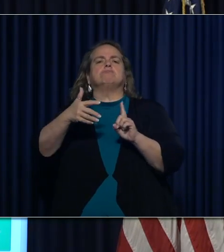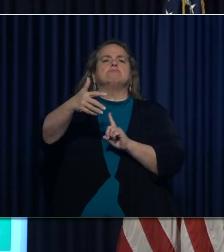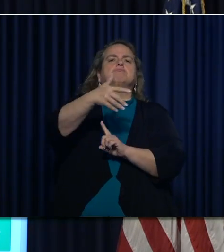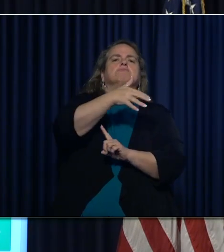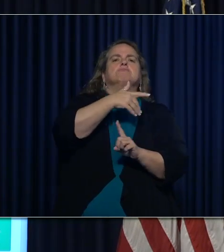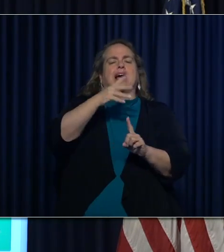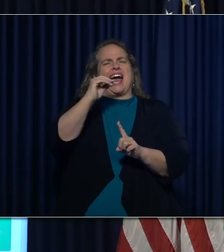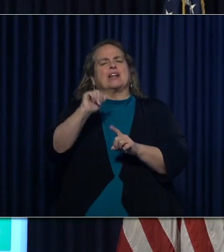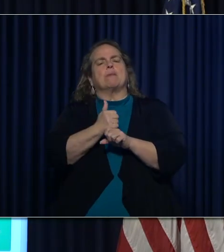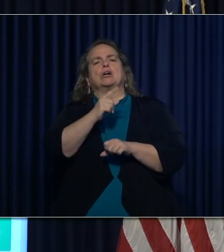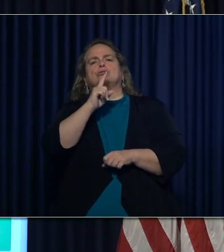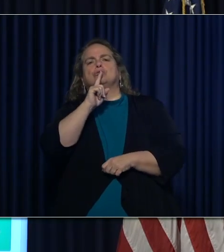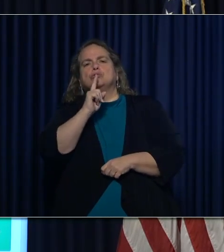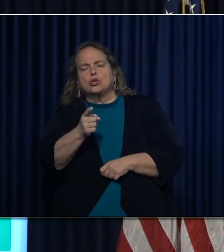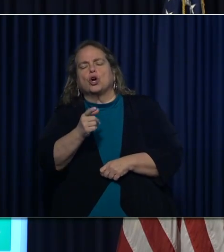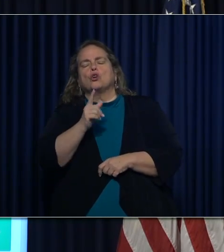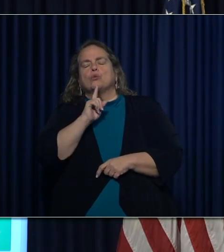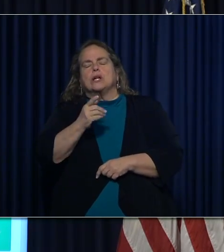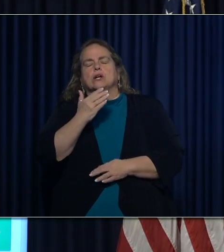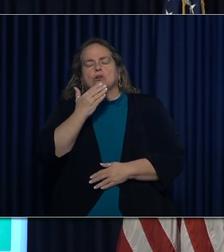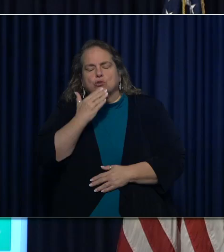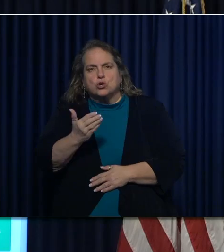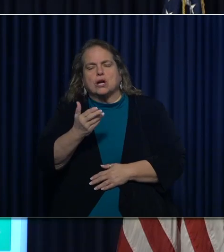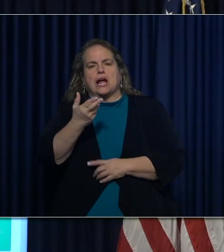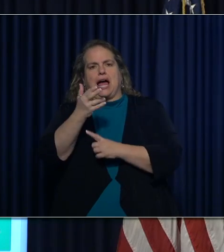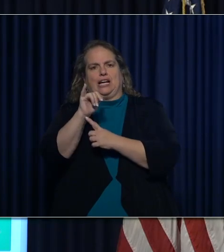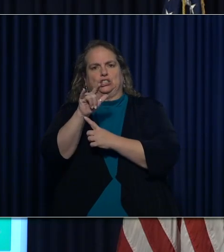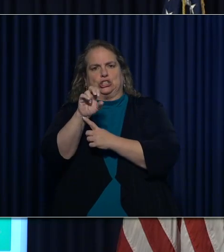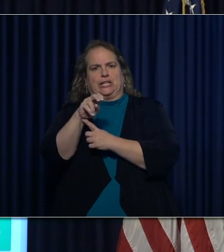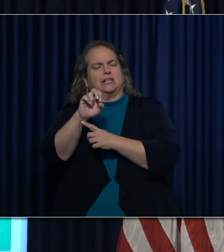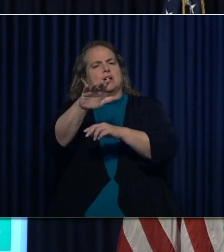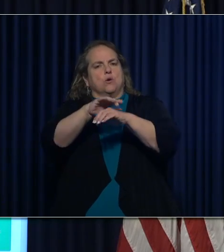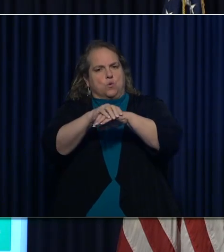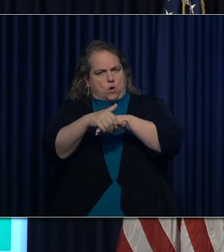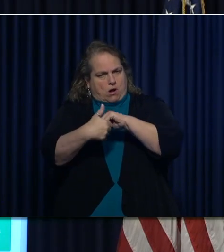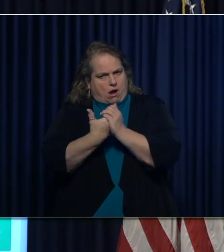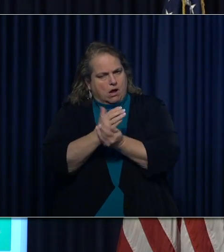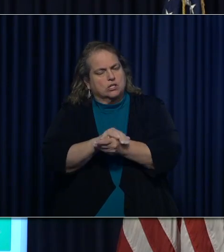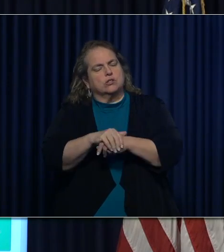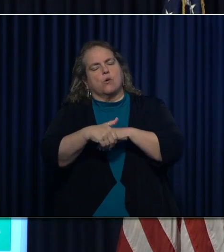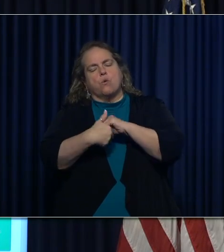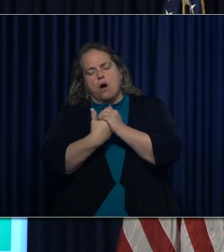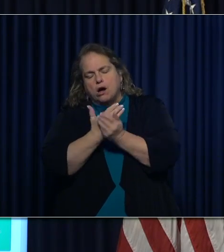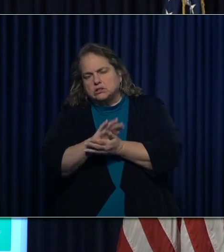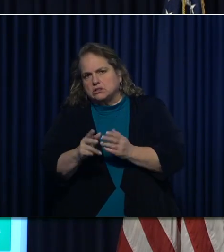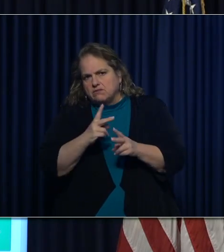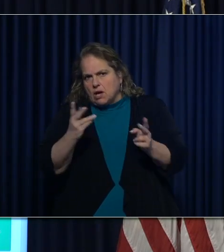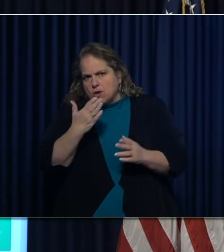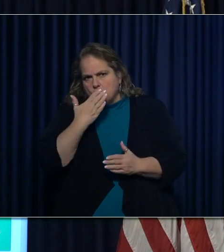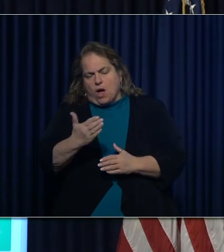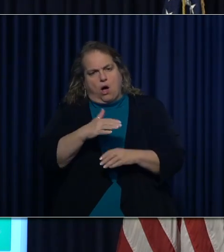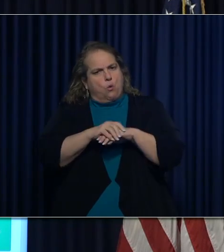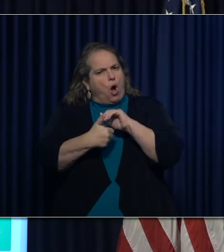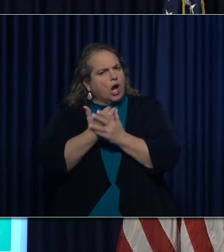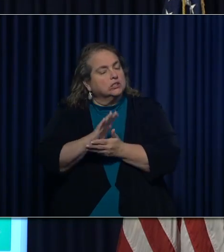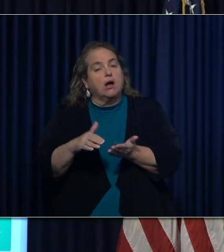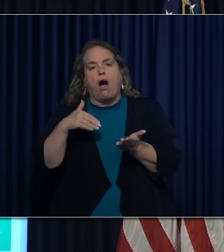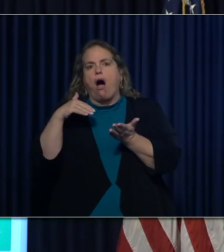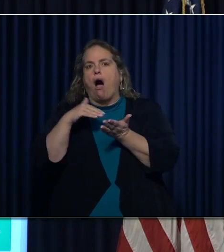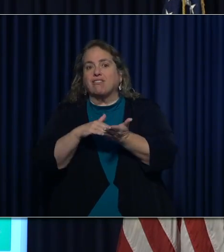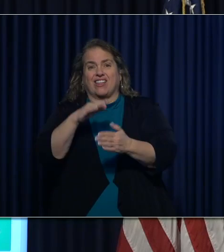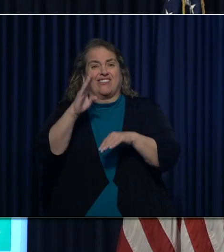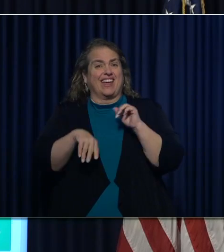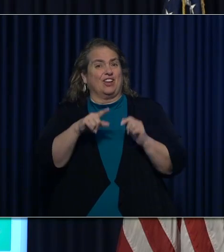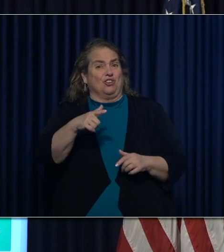good hygiene, practicing really, really good hygiene. Washing your hands, washing them well, washing them a whole lot more